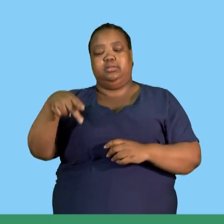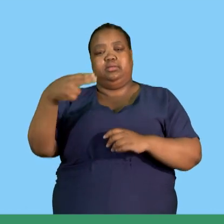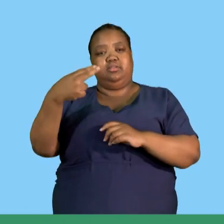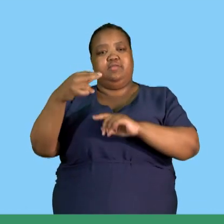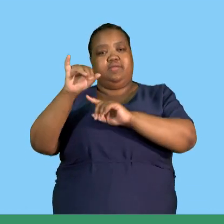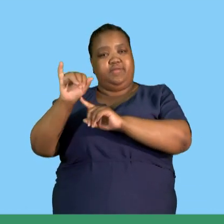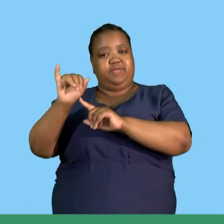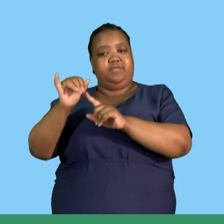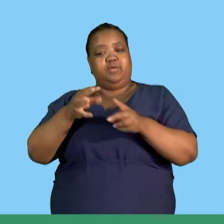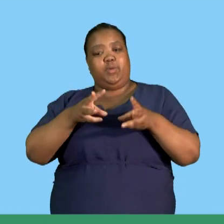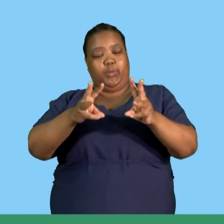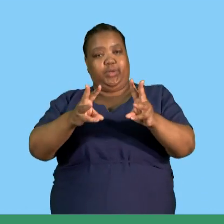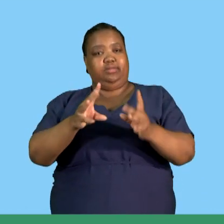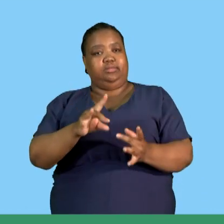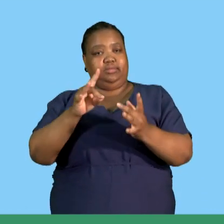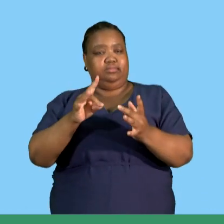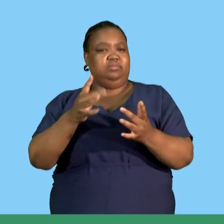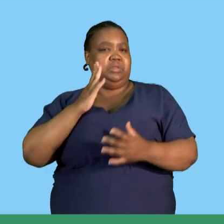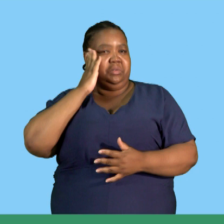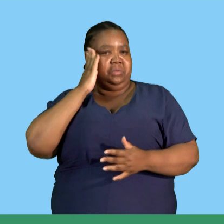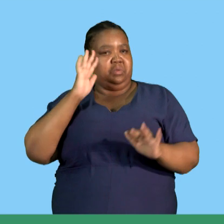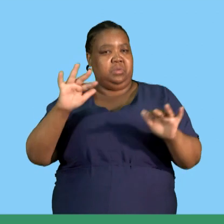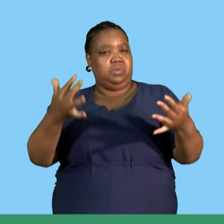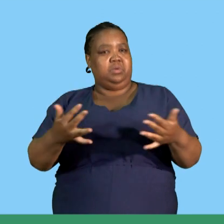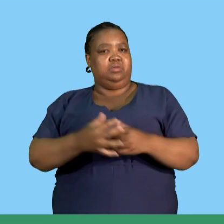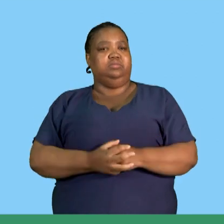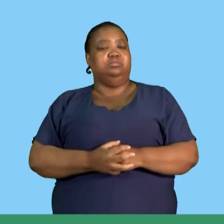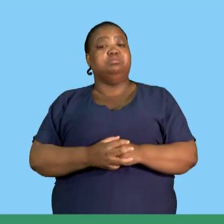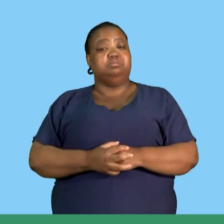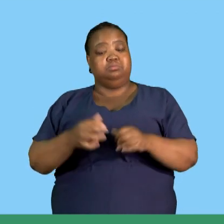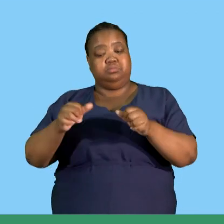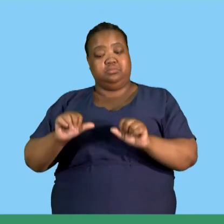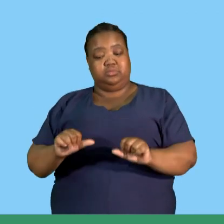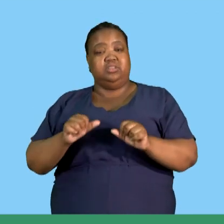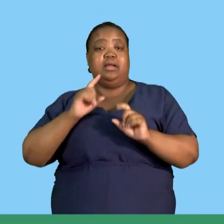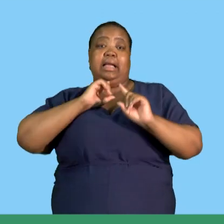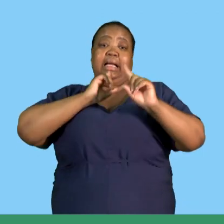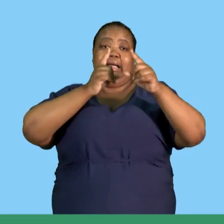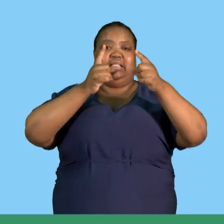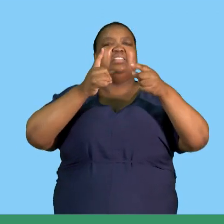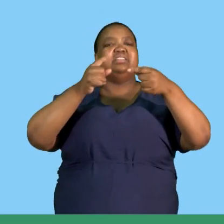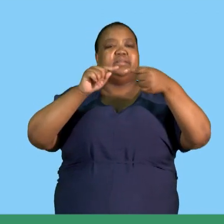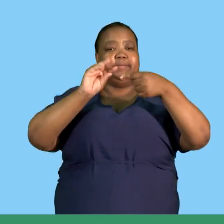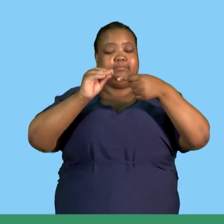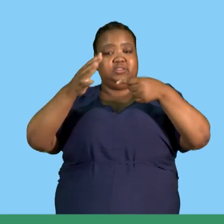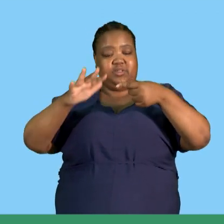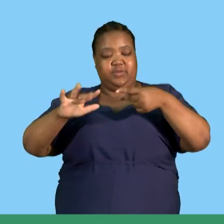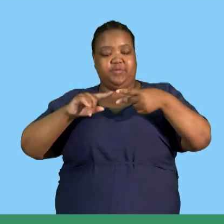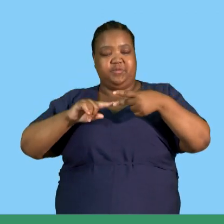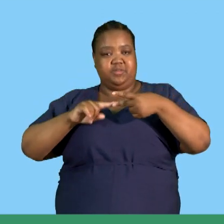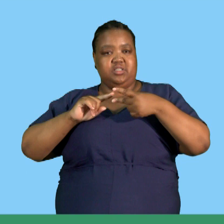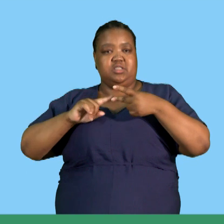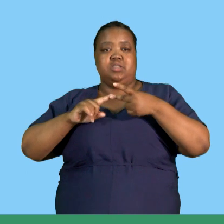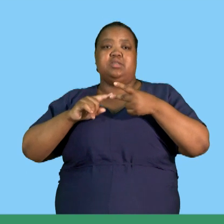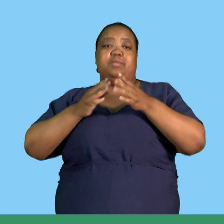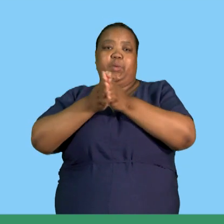Delphi, but how do we know that the correct answer is Delphi? You need to motivate your answer by quoting. It needs